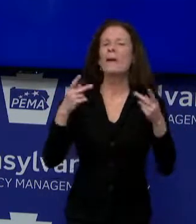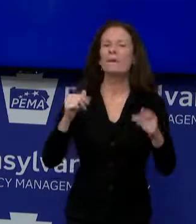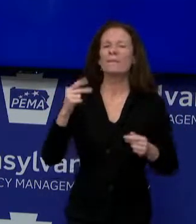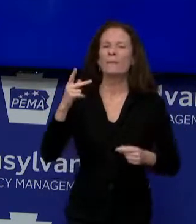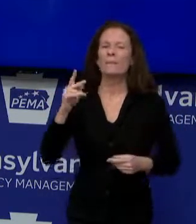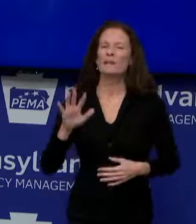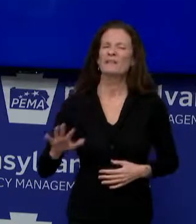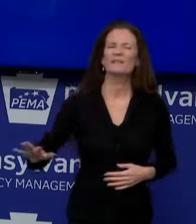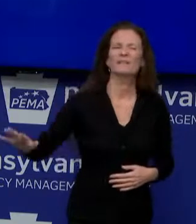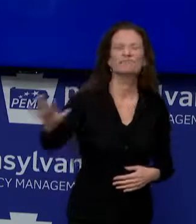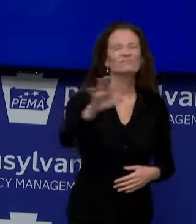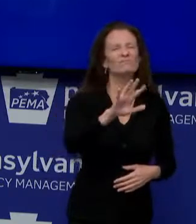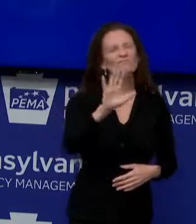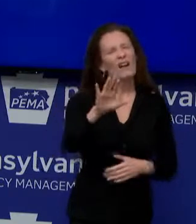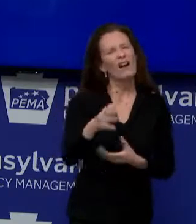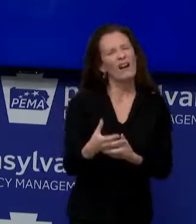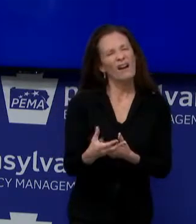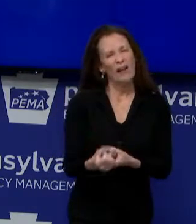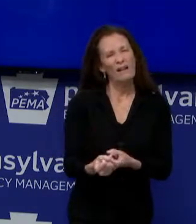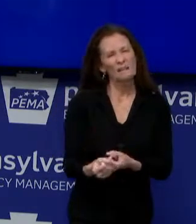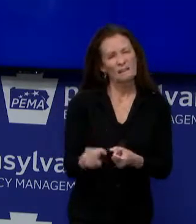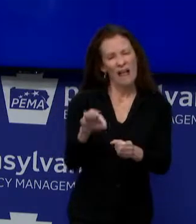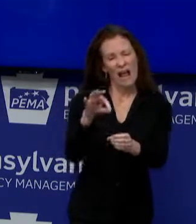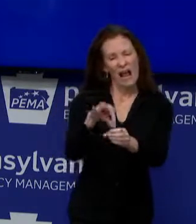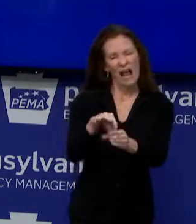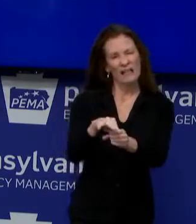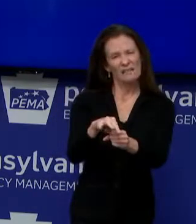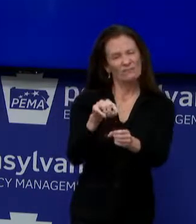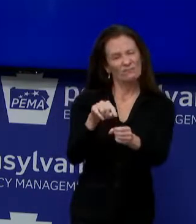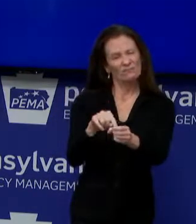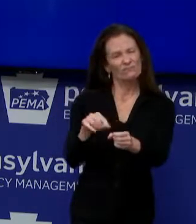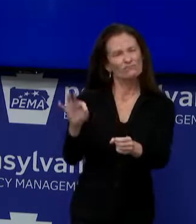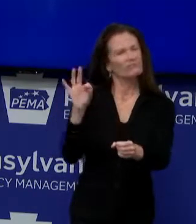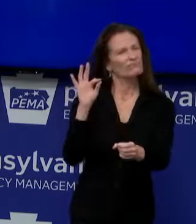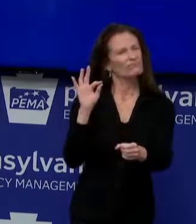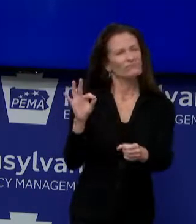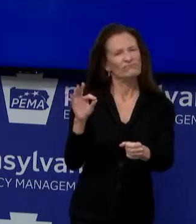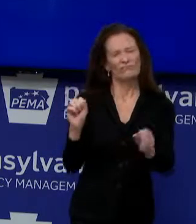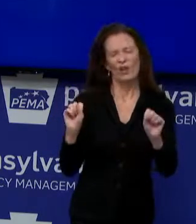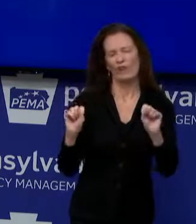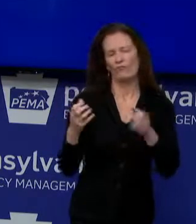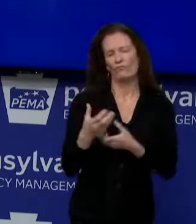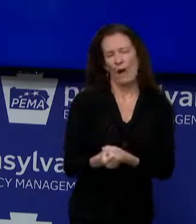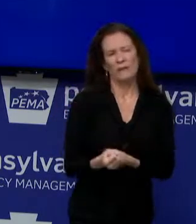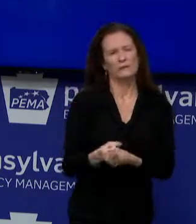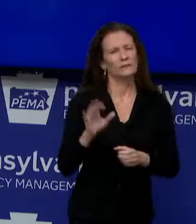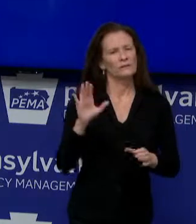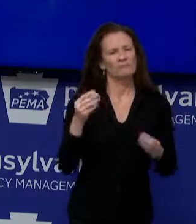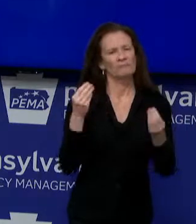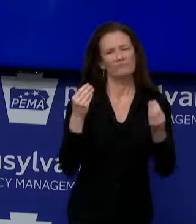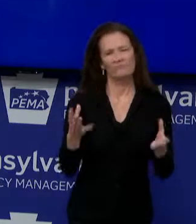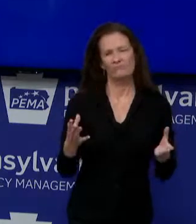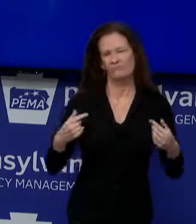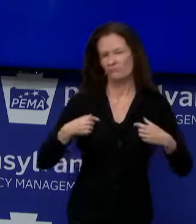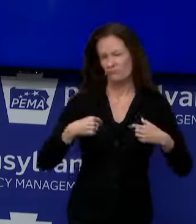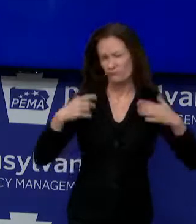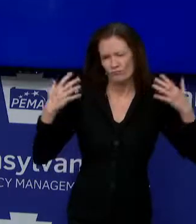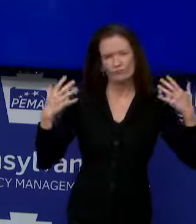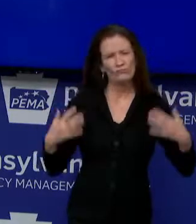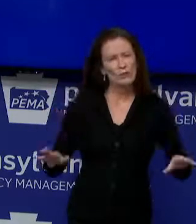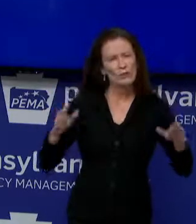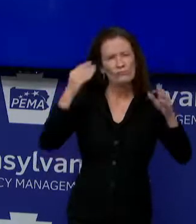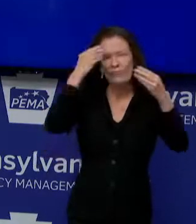election results in Philadelphia. We had the most transparent and secure election